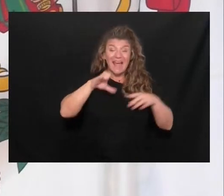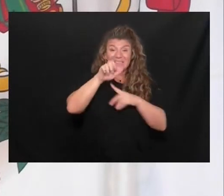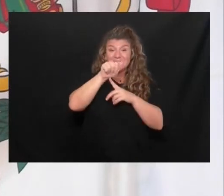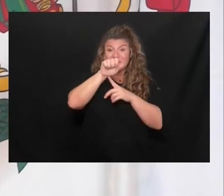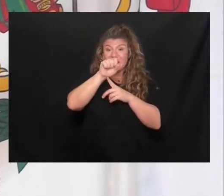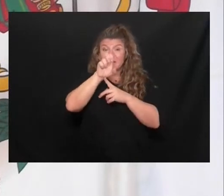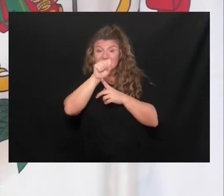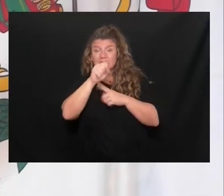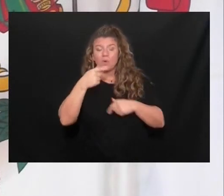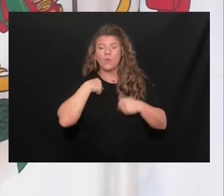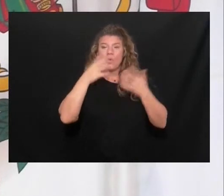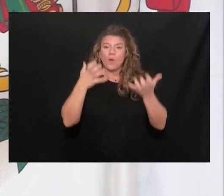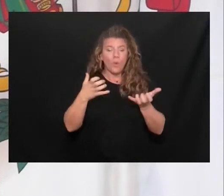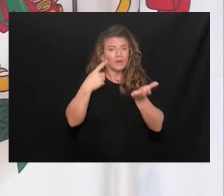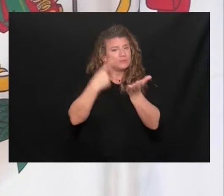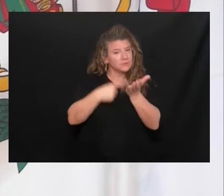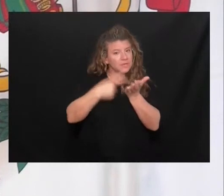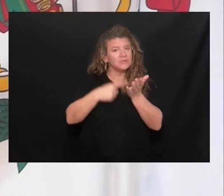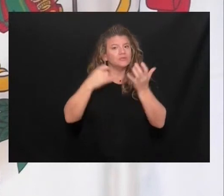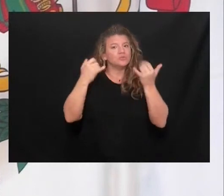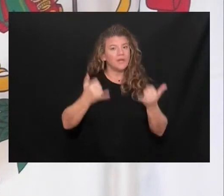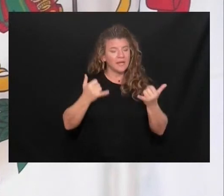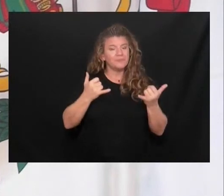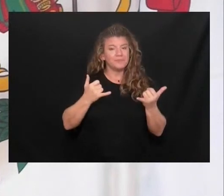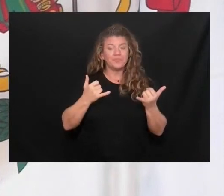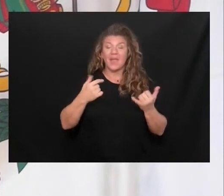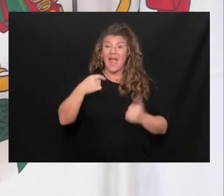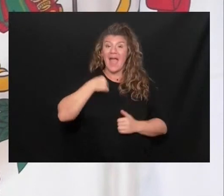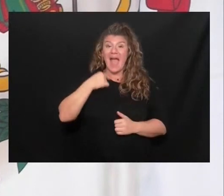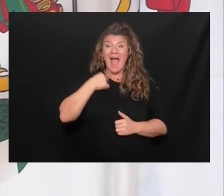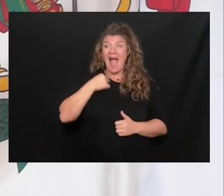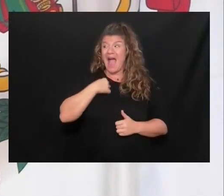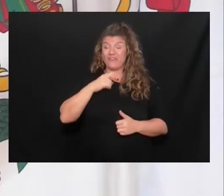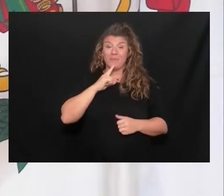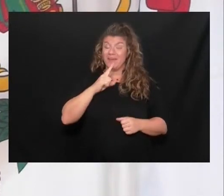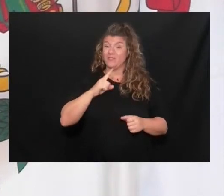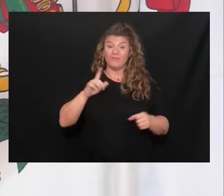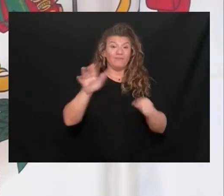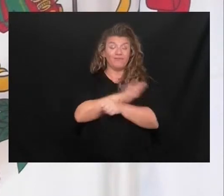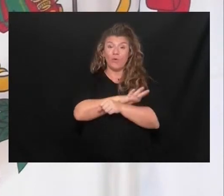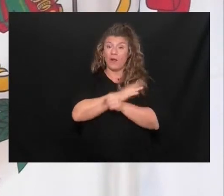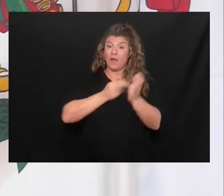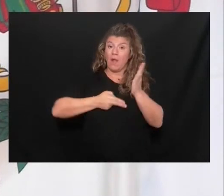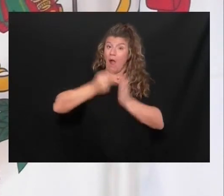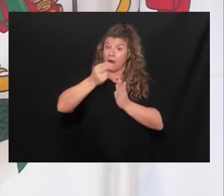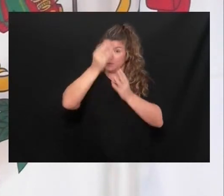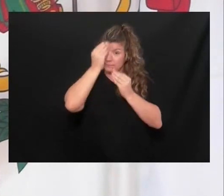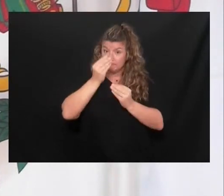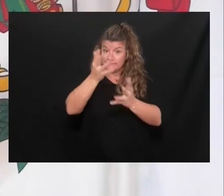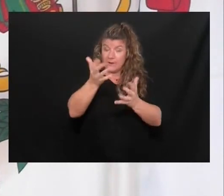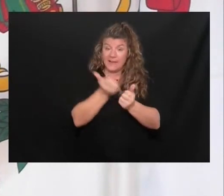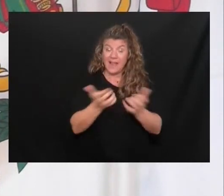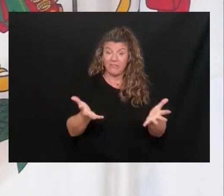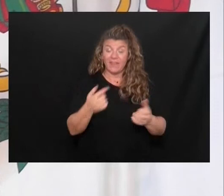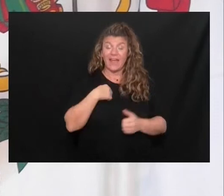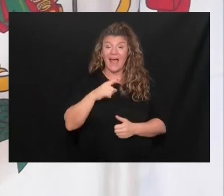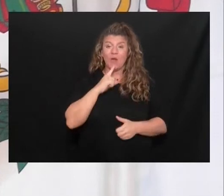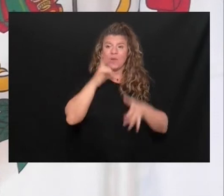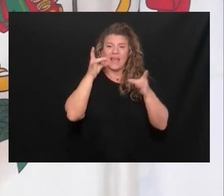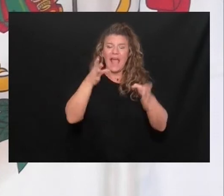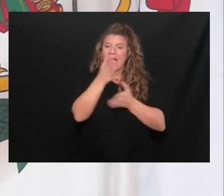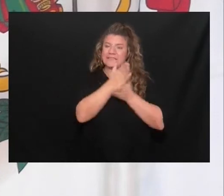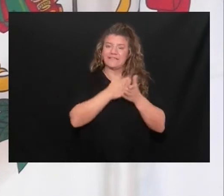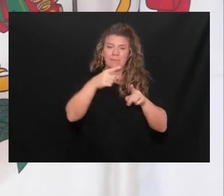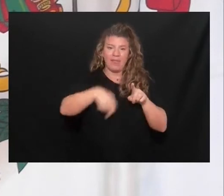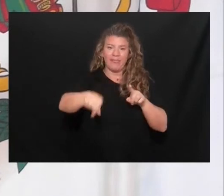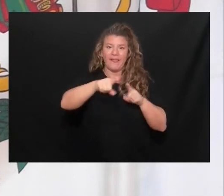we want to go over today. I have been full disclosure with you all the time. I hate like crazy some of this